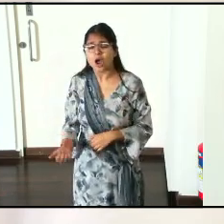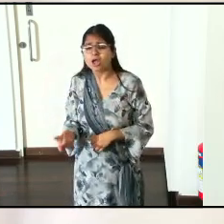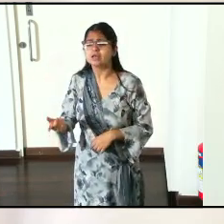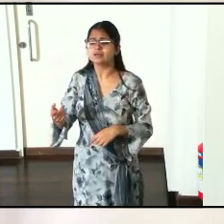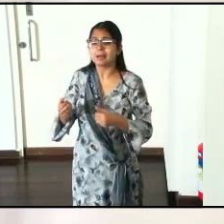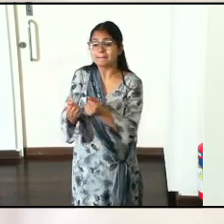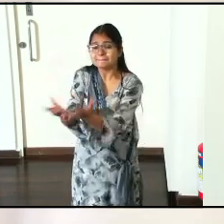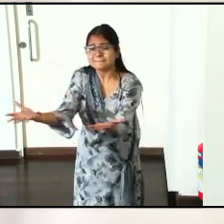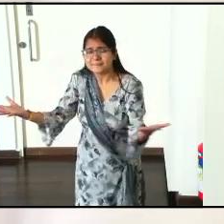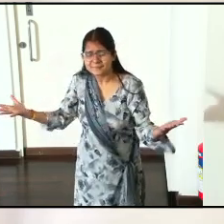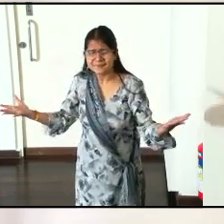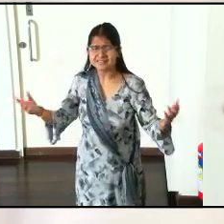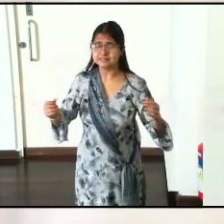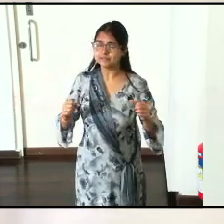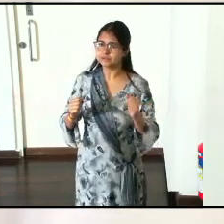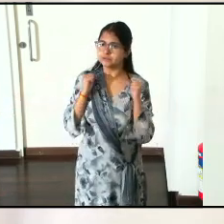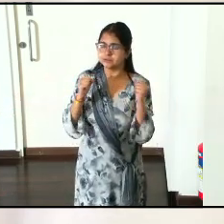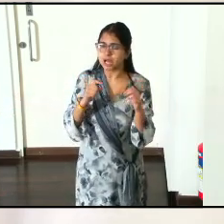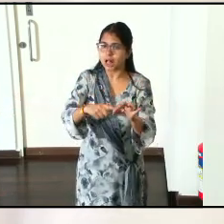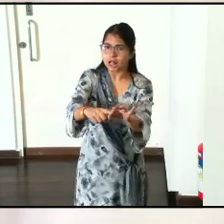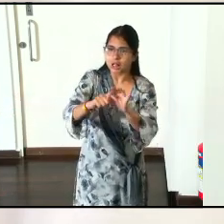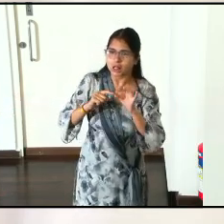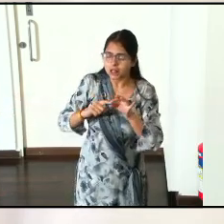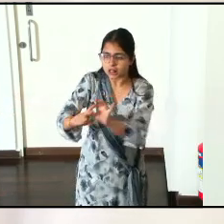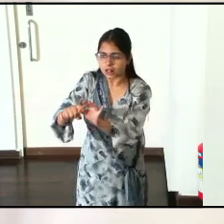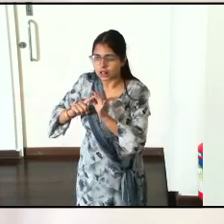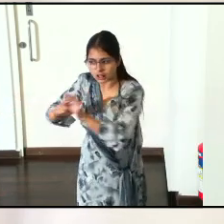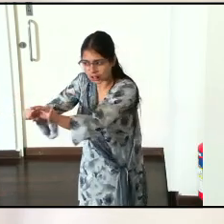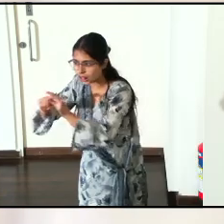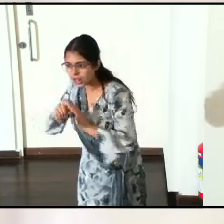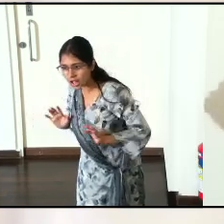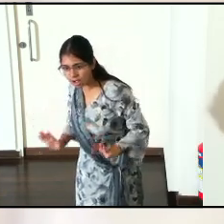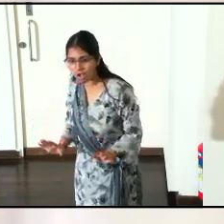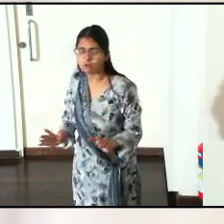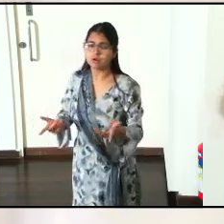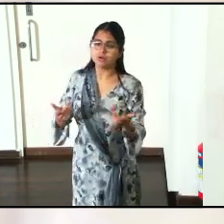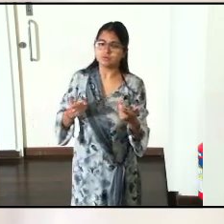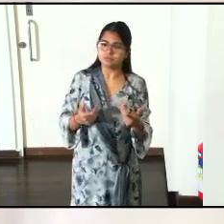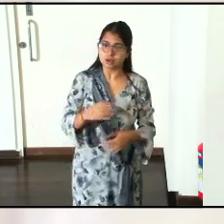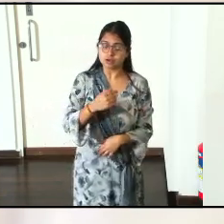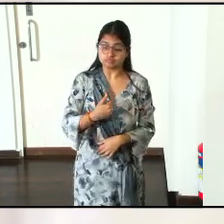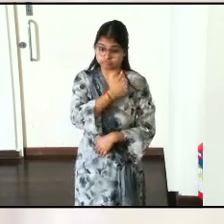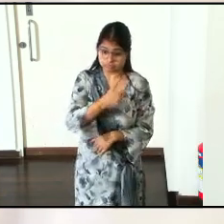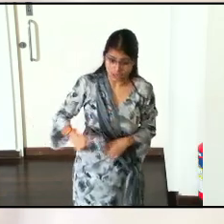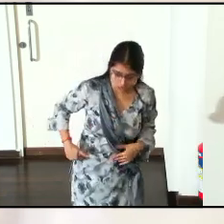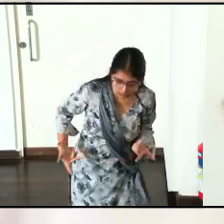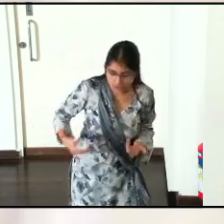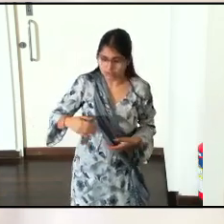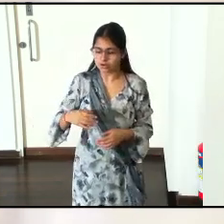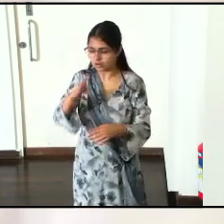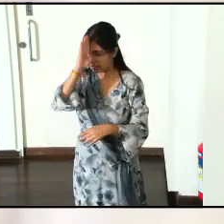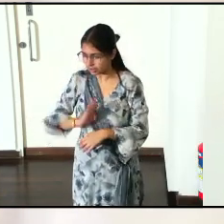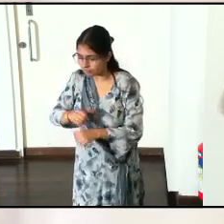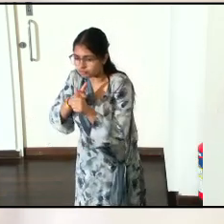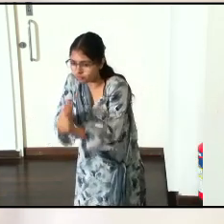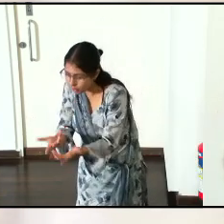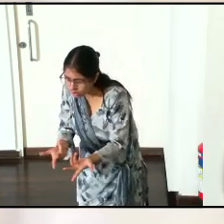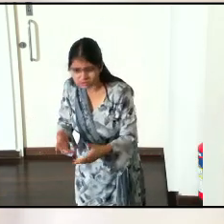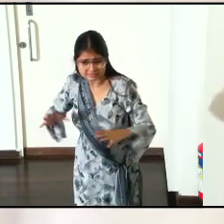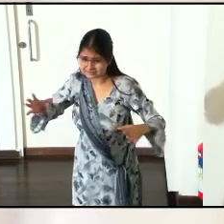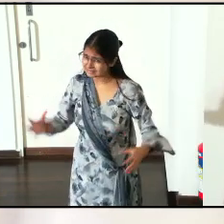so many difficult questions that have been asked, be it on questions of caste or questions of religion. None of these things have come